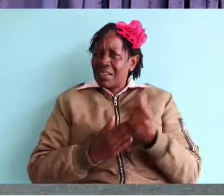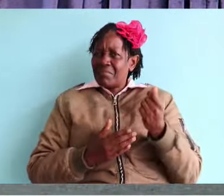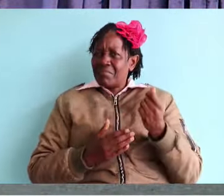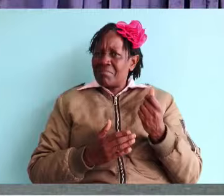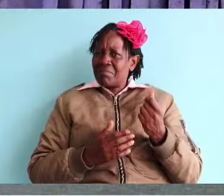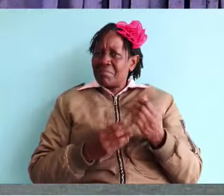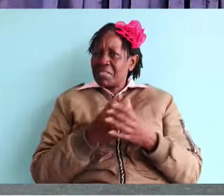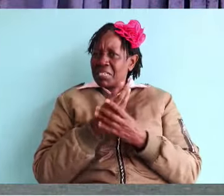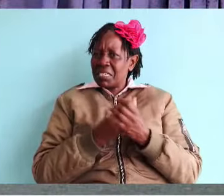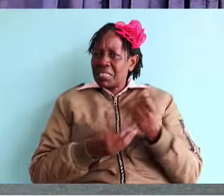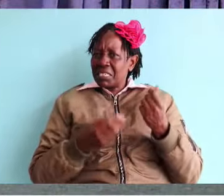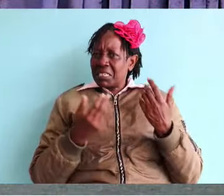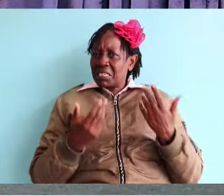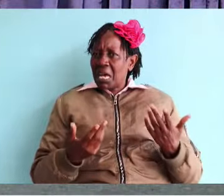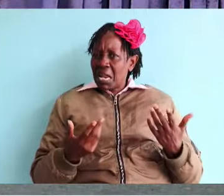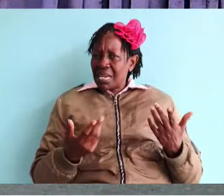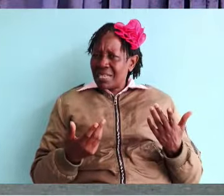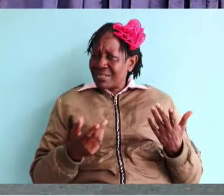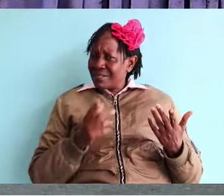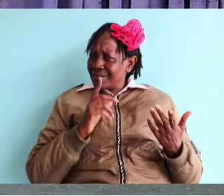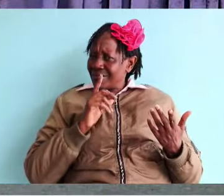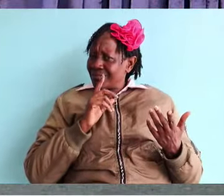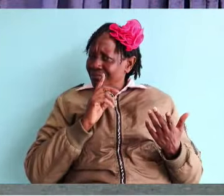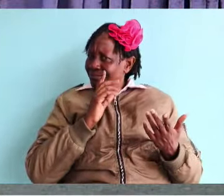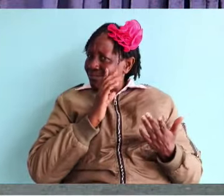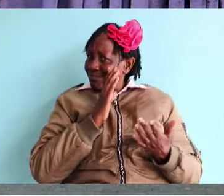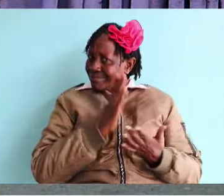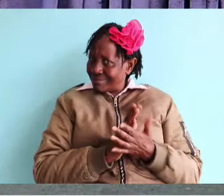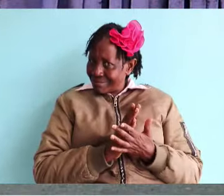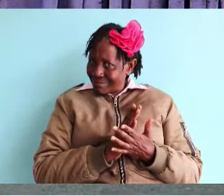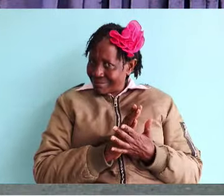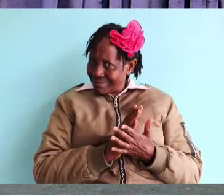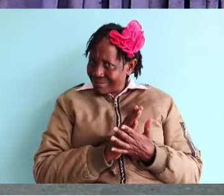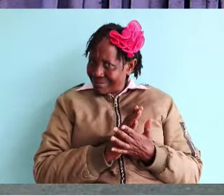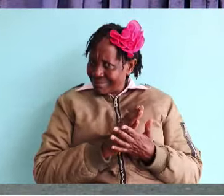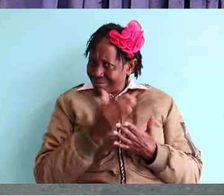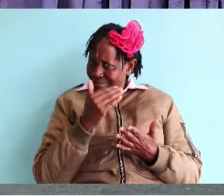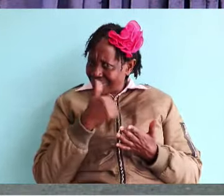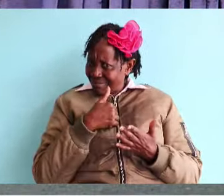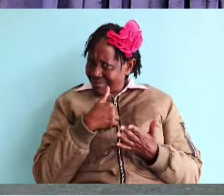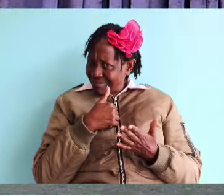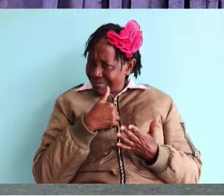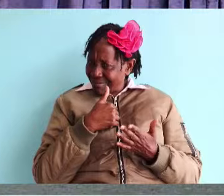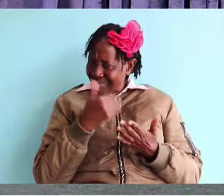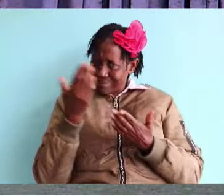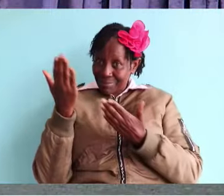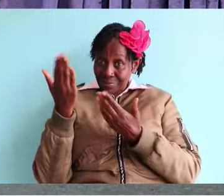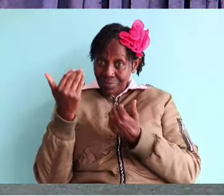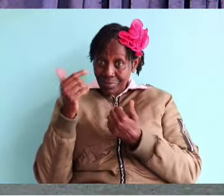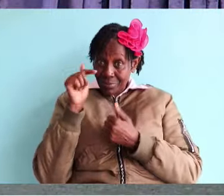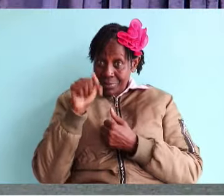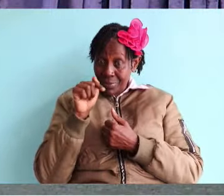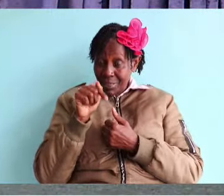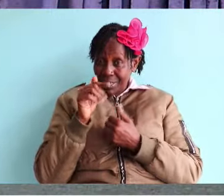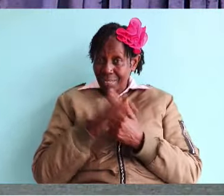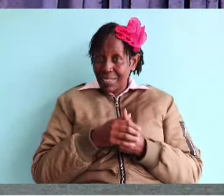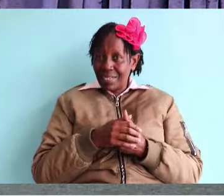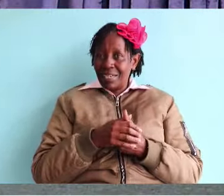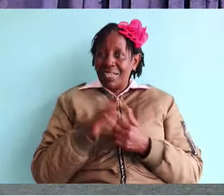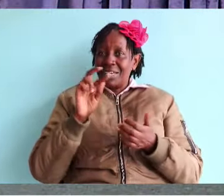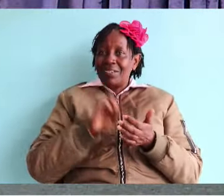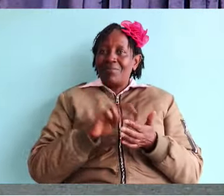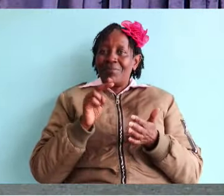asking, are you sure that you are going to get results in this mission? You know, sometimes results are very